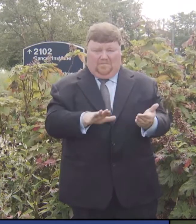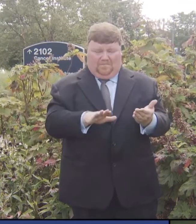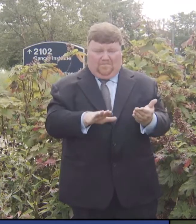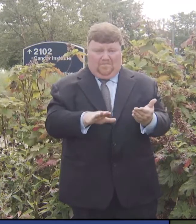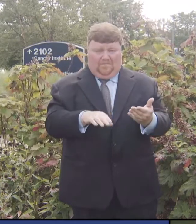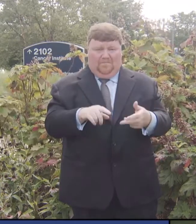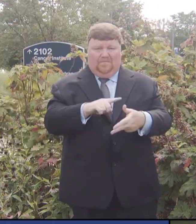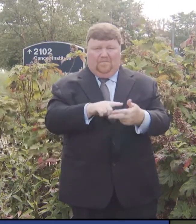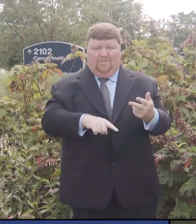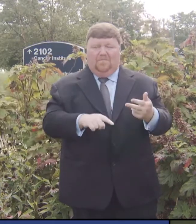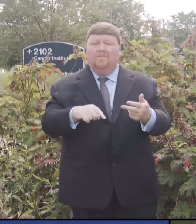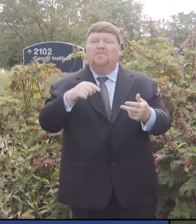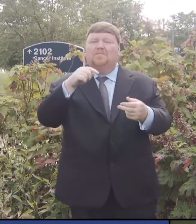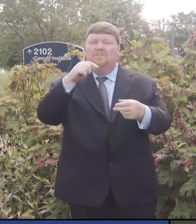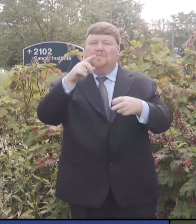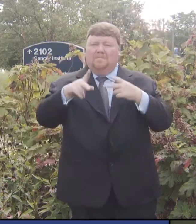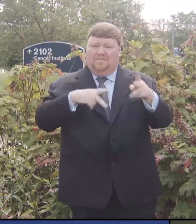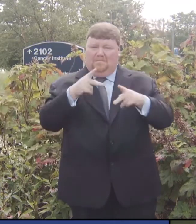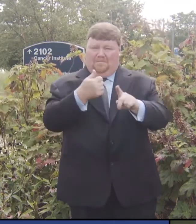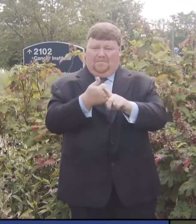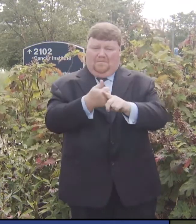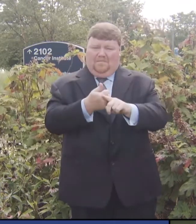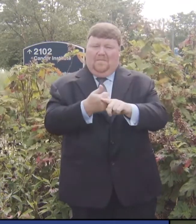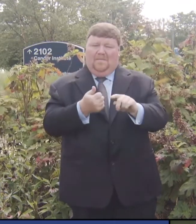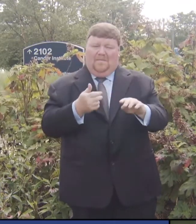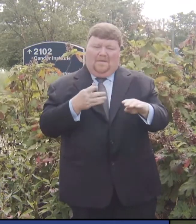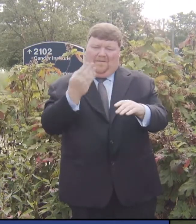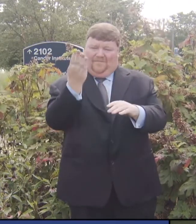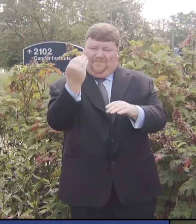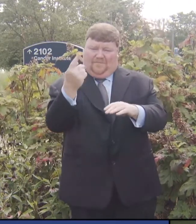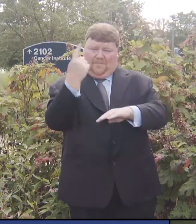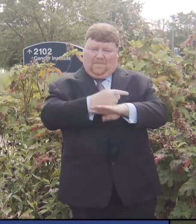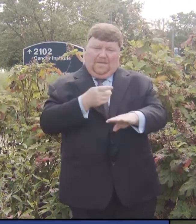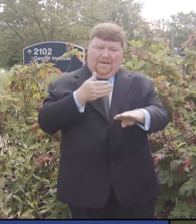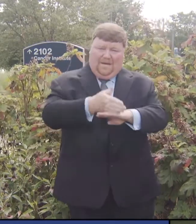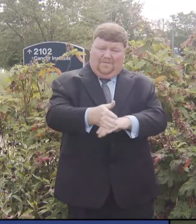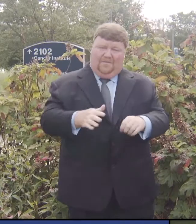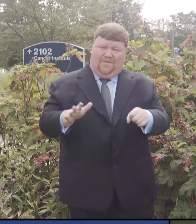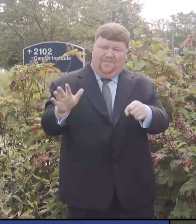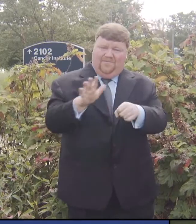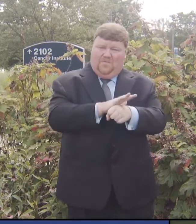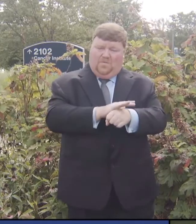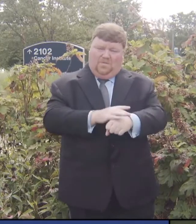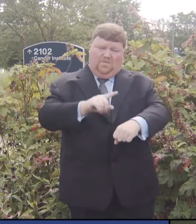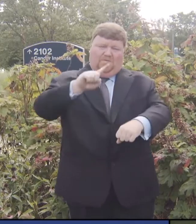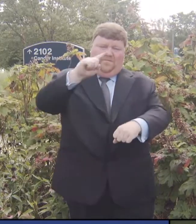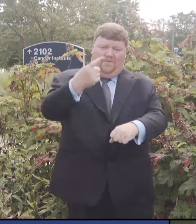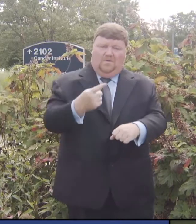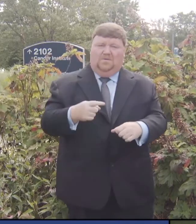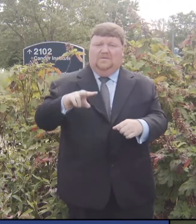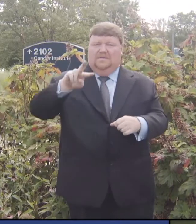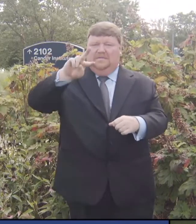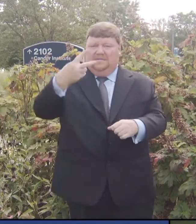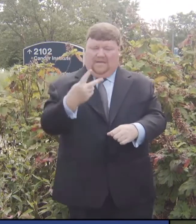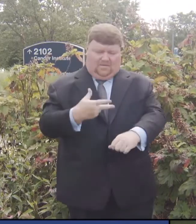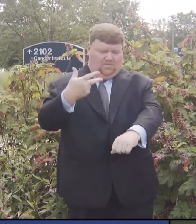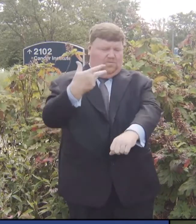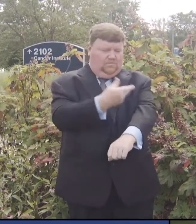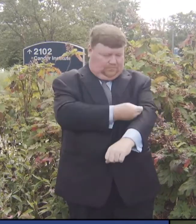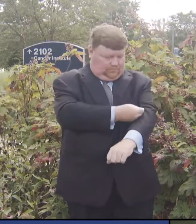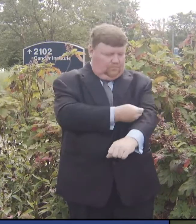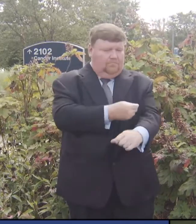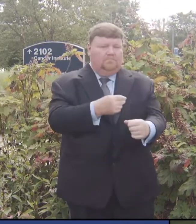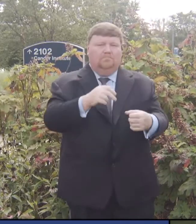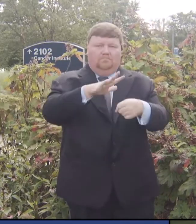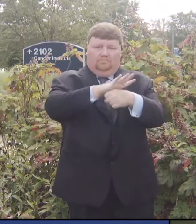for individuals at least 14 days after they had completed their full 1-dose or 2-dose COVID-19